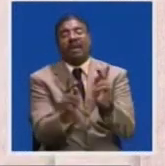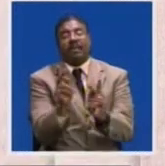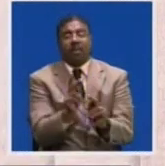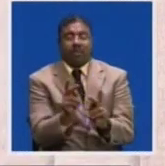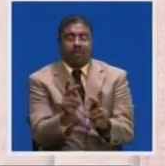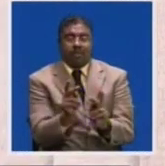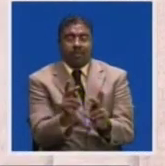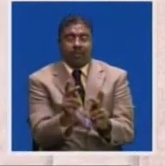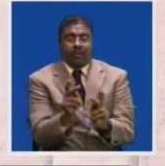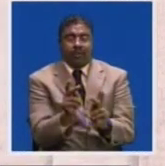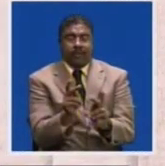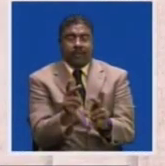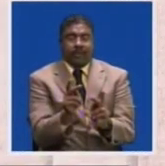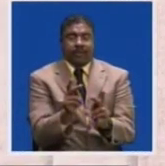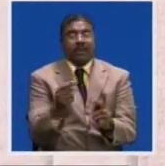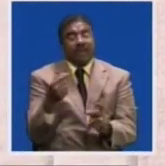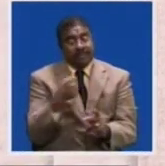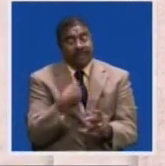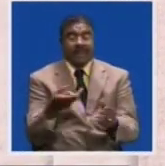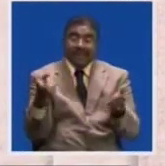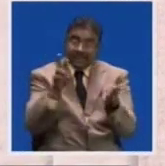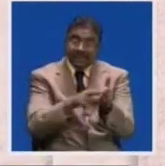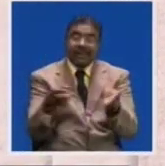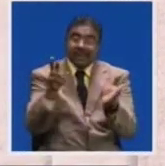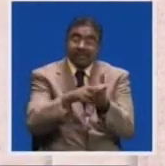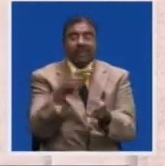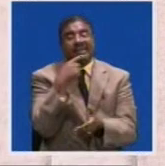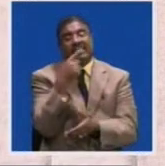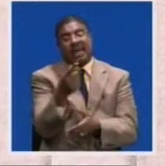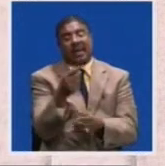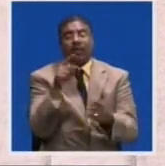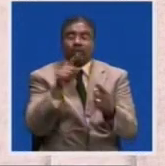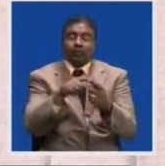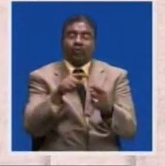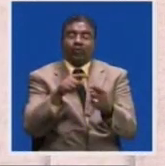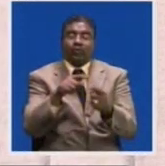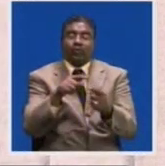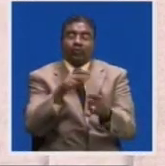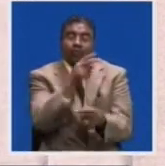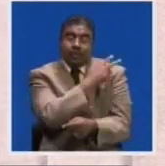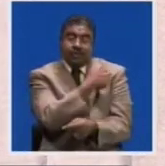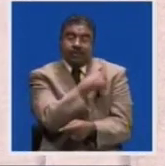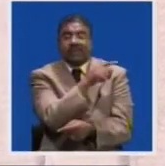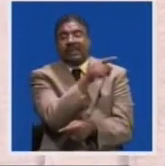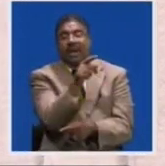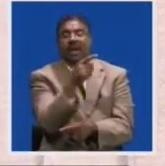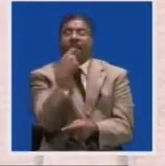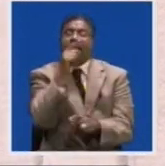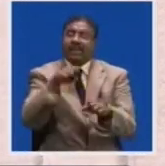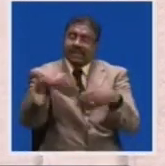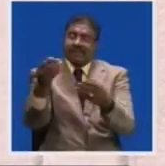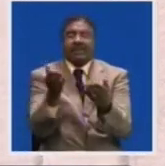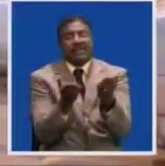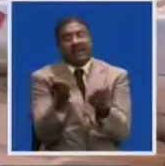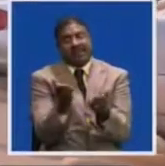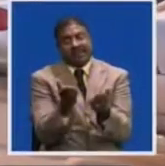mention that time and again our healthcare providers have had to provide services within